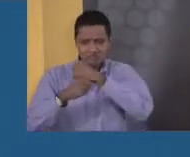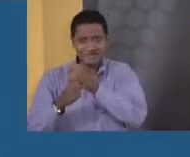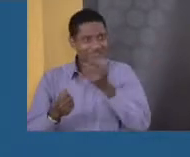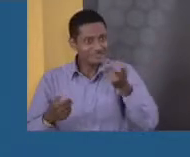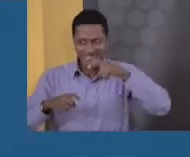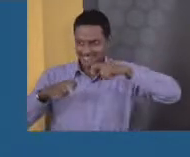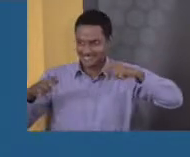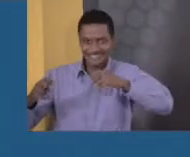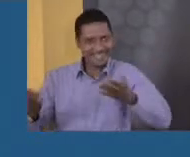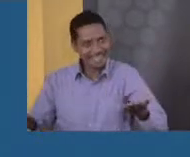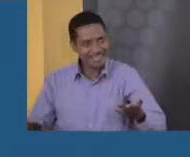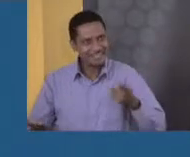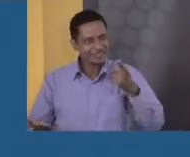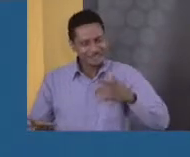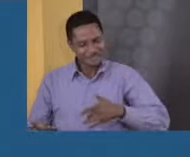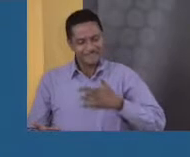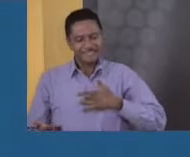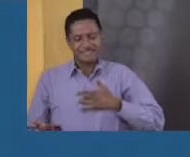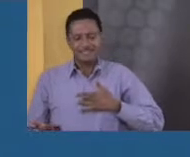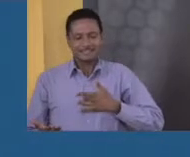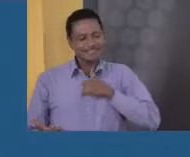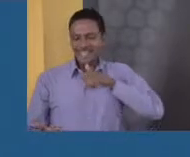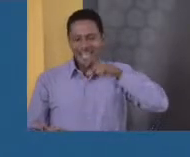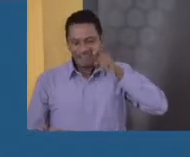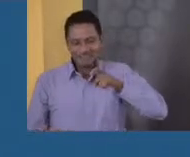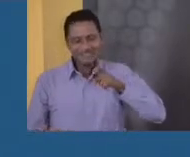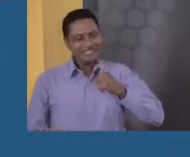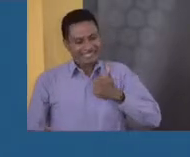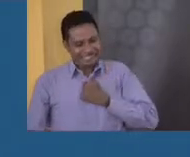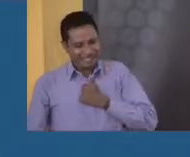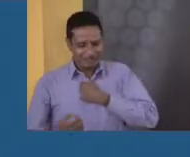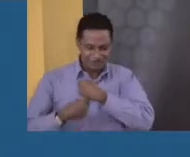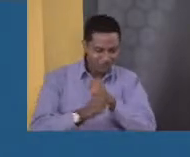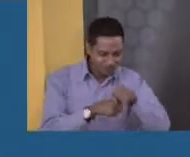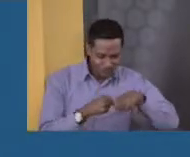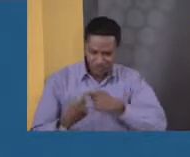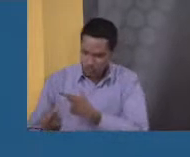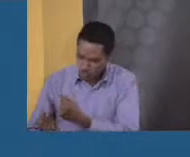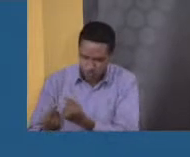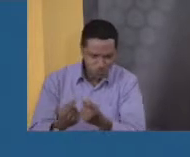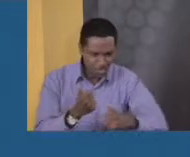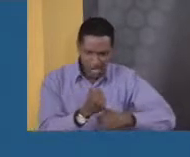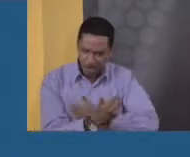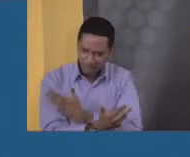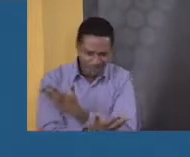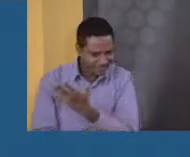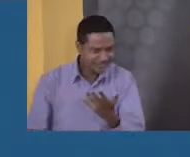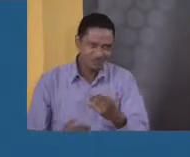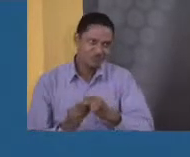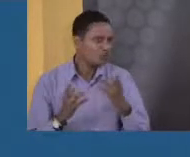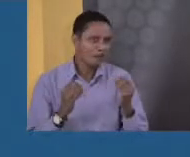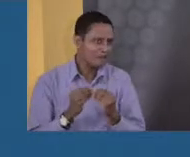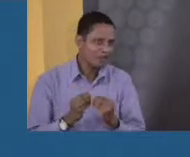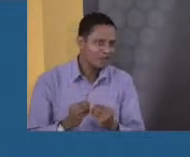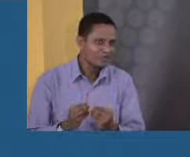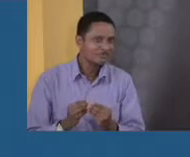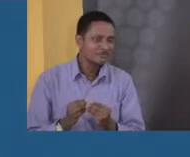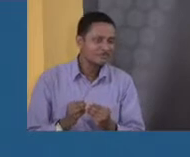prices. Pricing is another thing. I think figures have been thrown around in terms